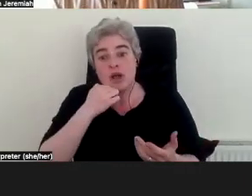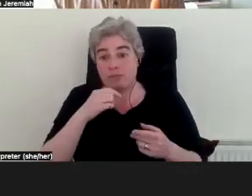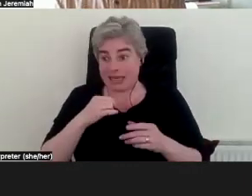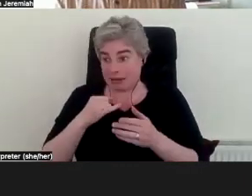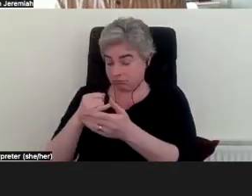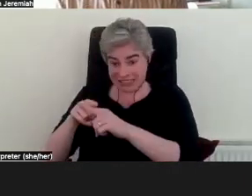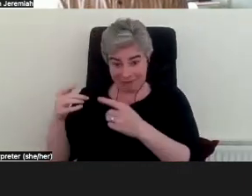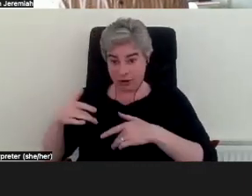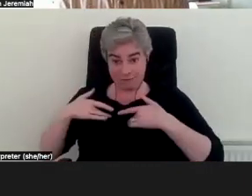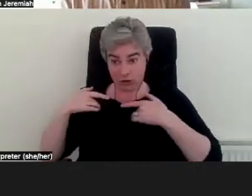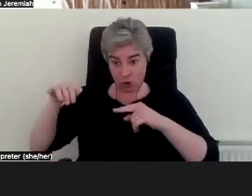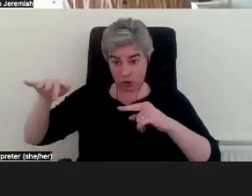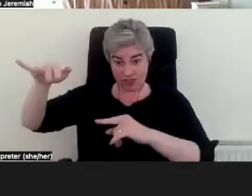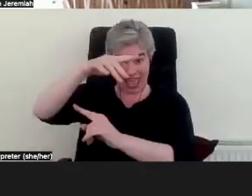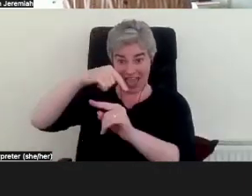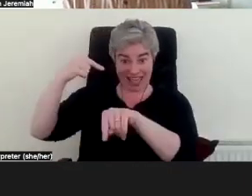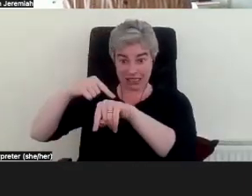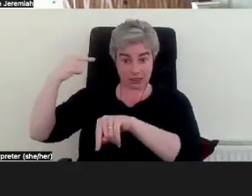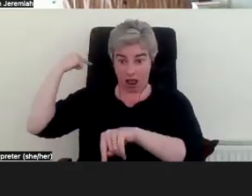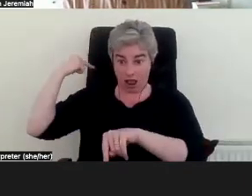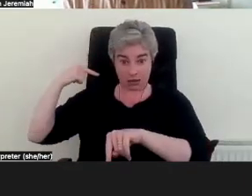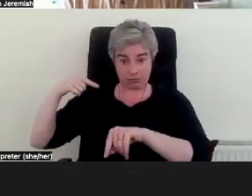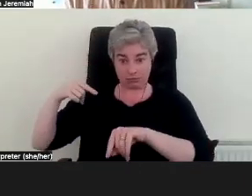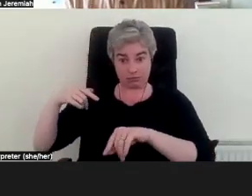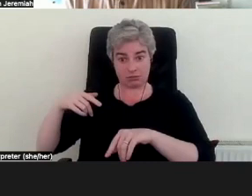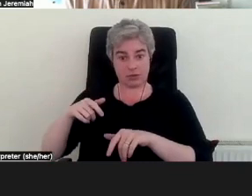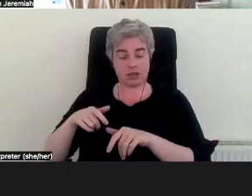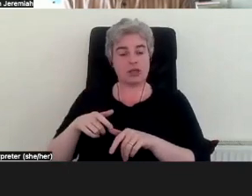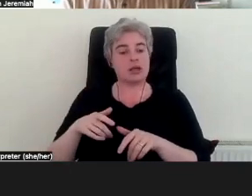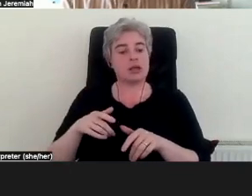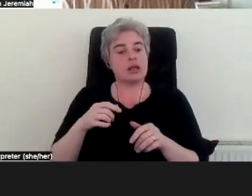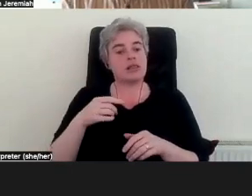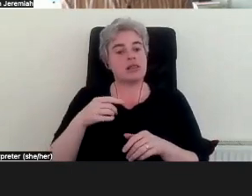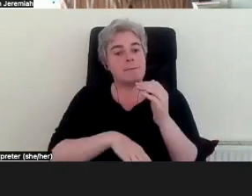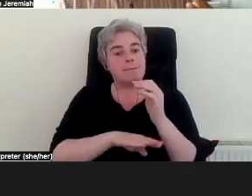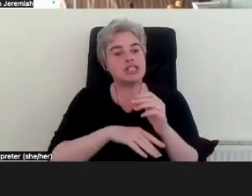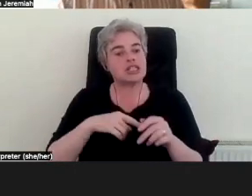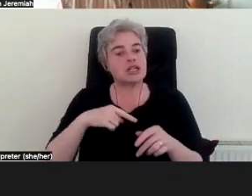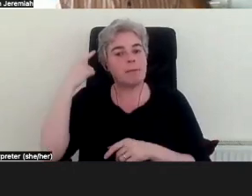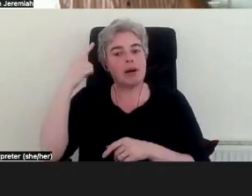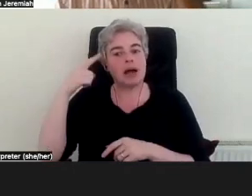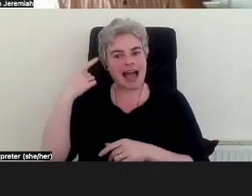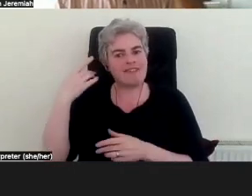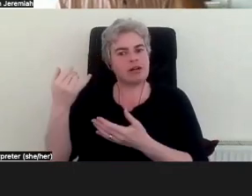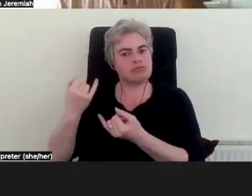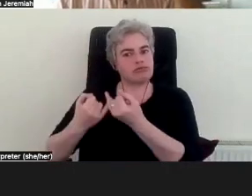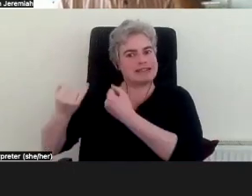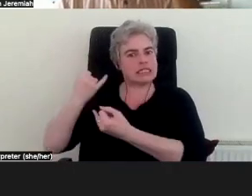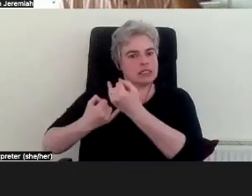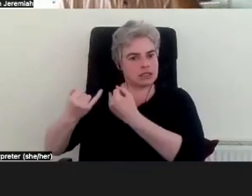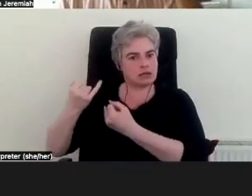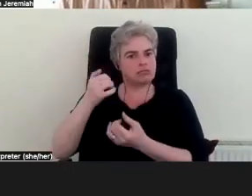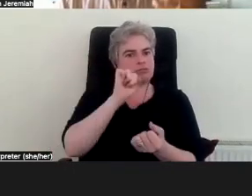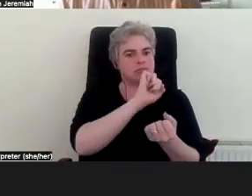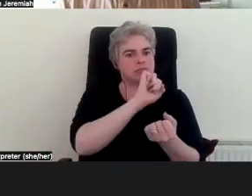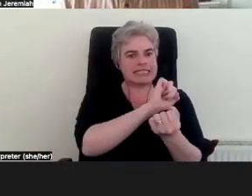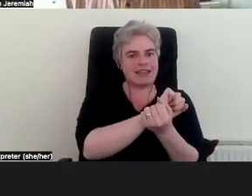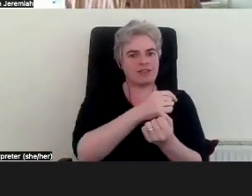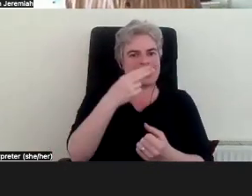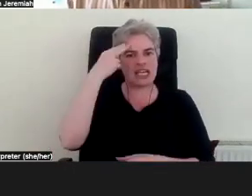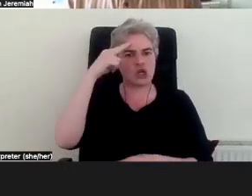views, as was the case with Bishop of London, Porteous's criticism of slavery, where he called